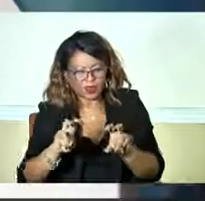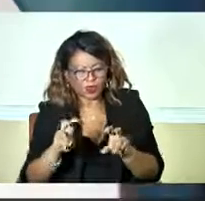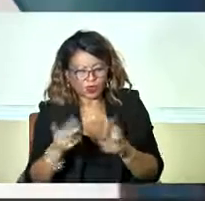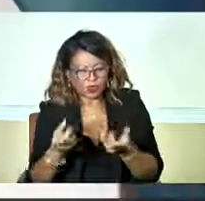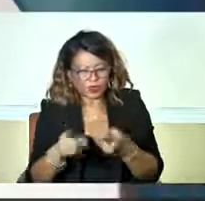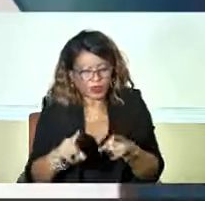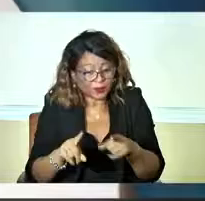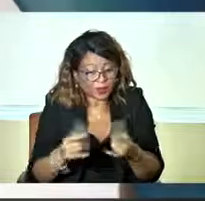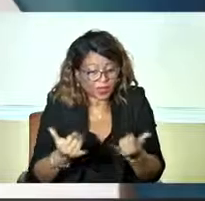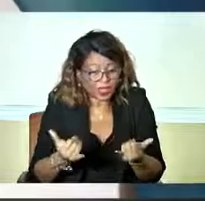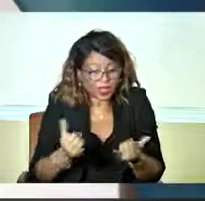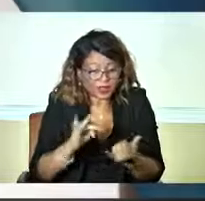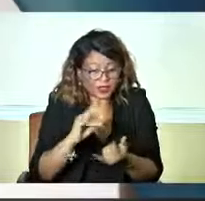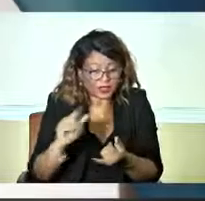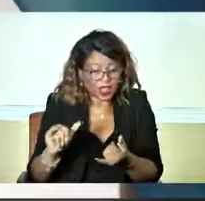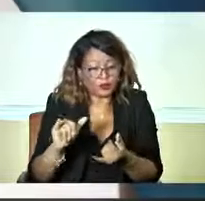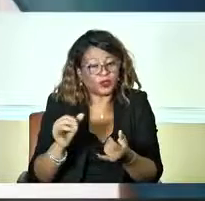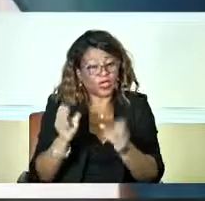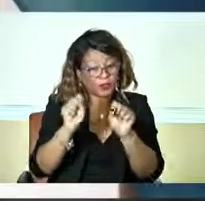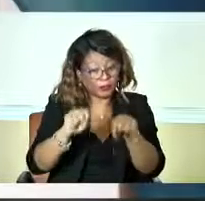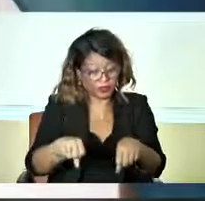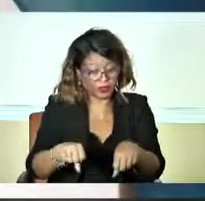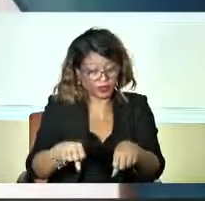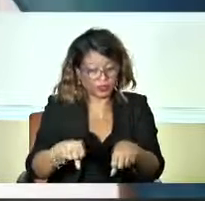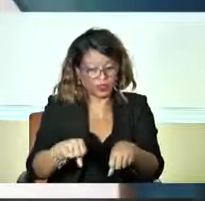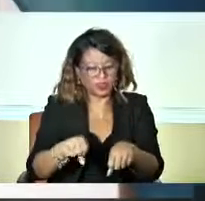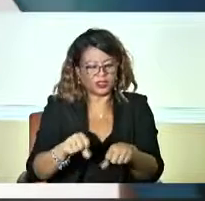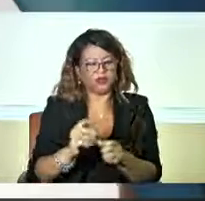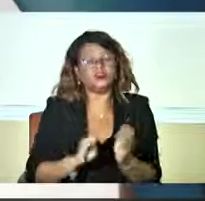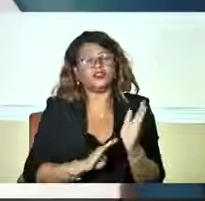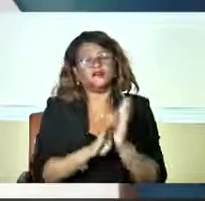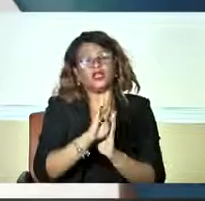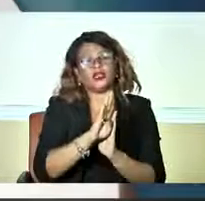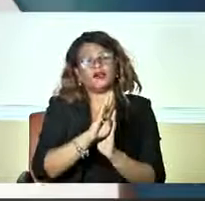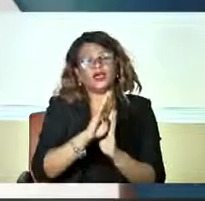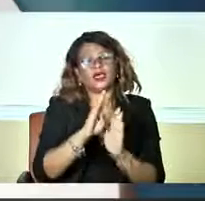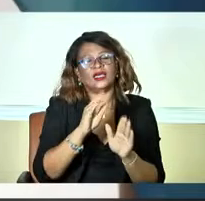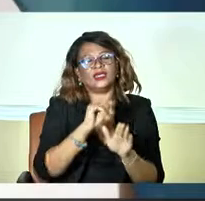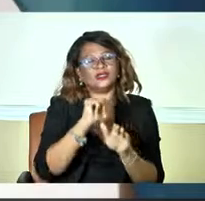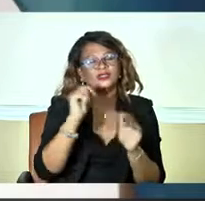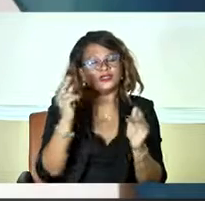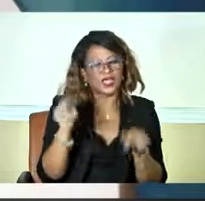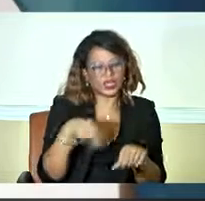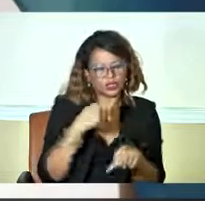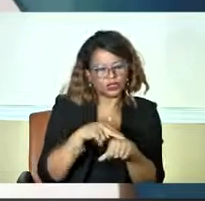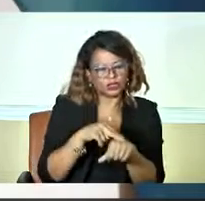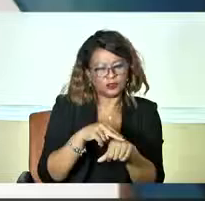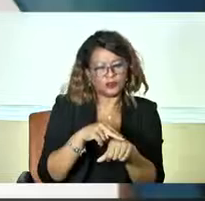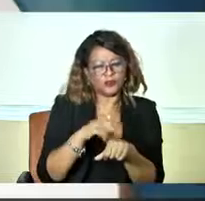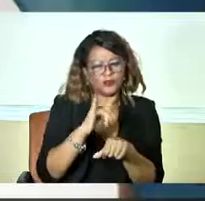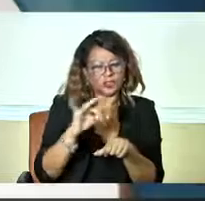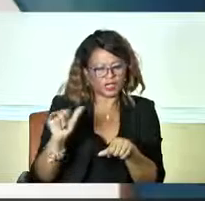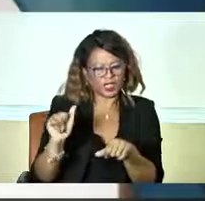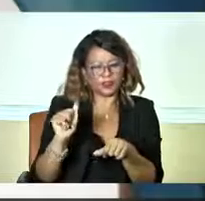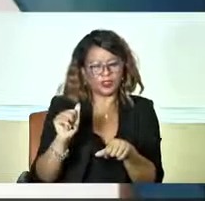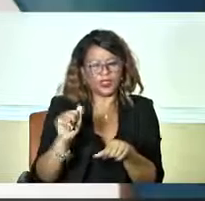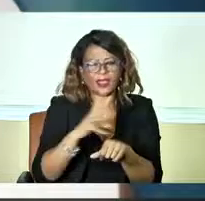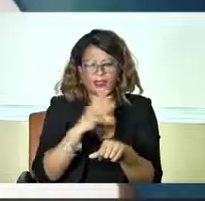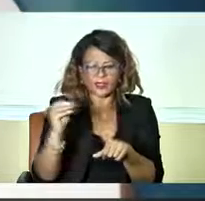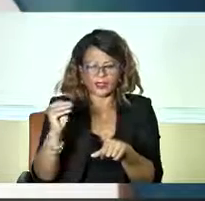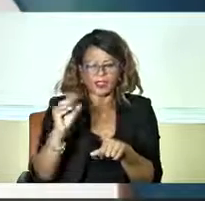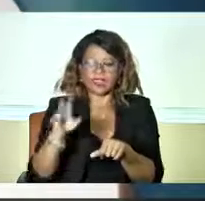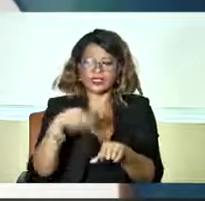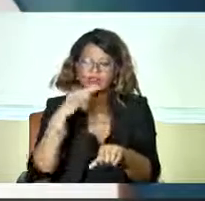current cybersecurity capabilities, that we develop a national cybersecurity strategy, and we establish